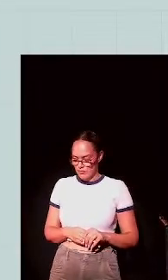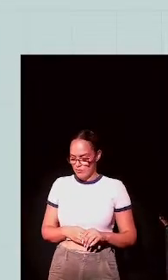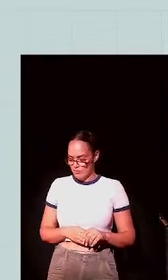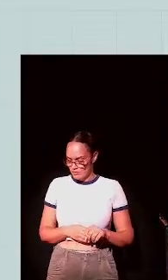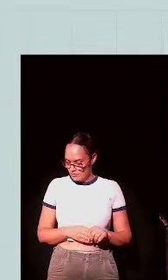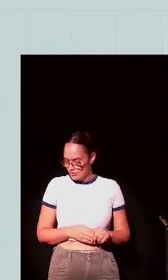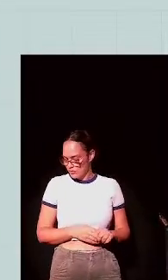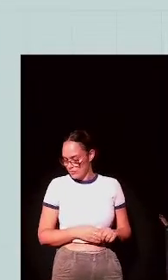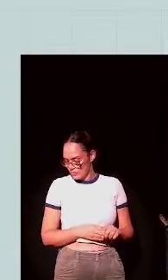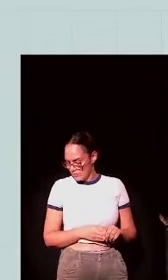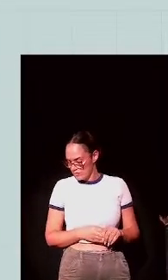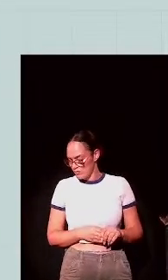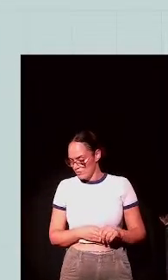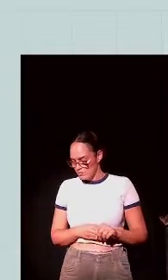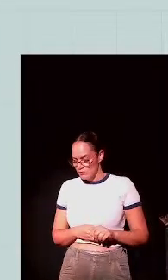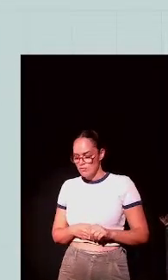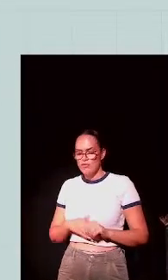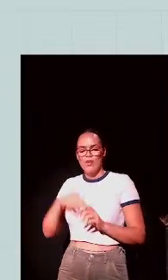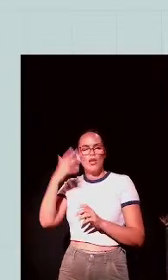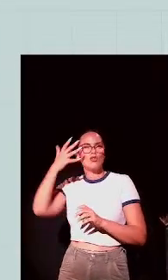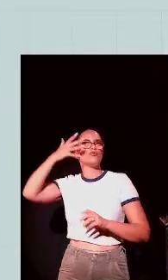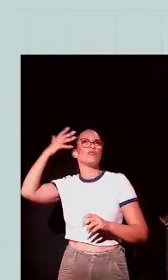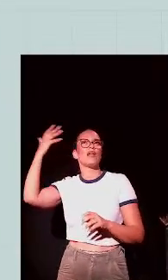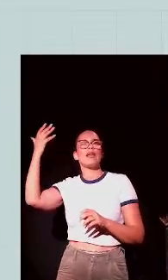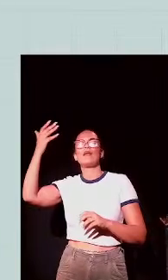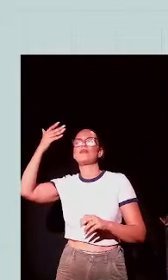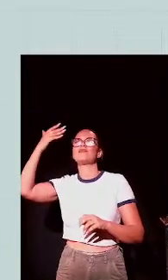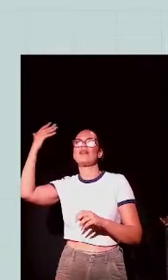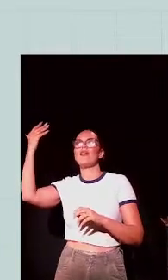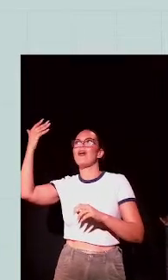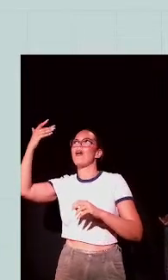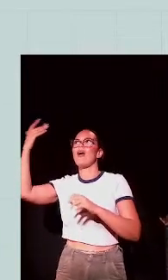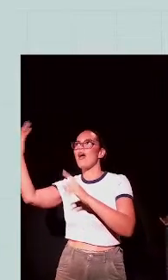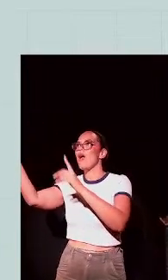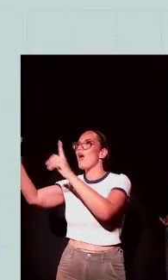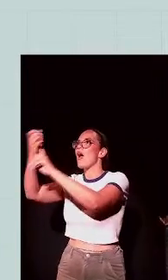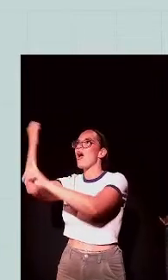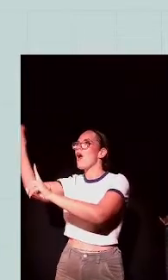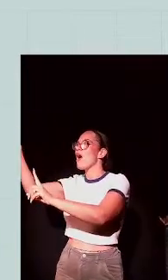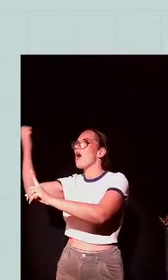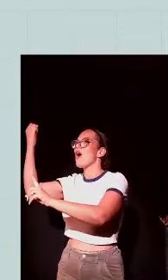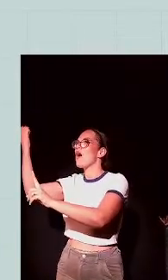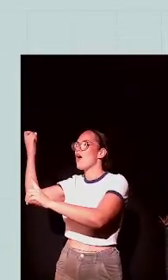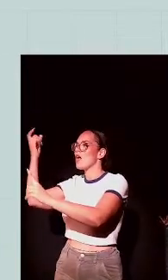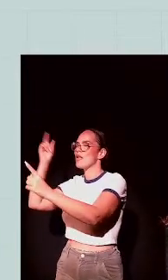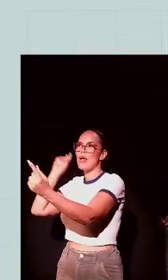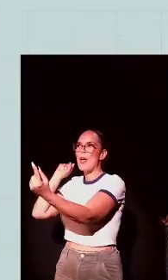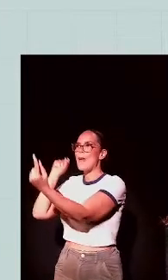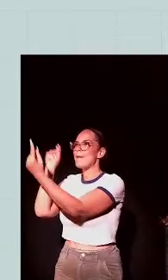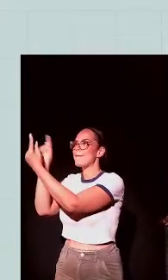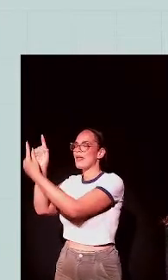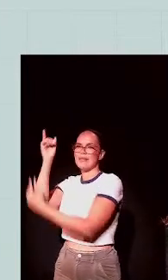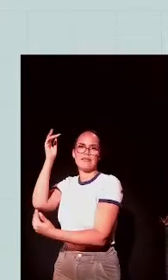I never dreamed that I'd need somebody like you.